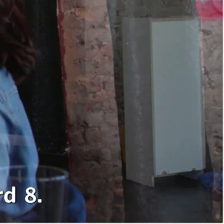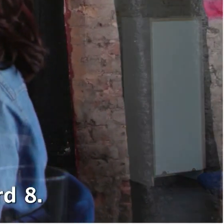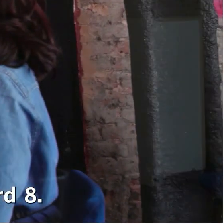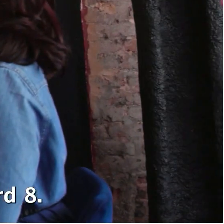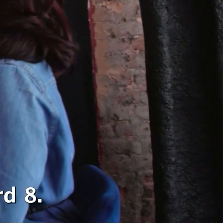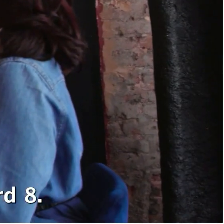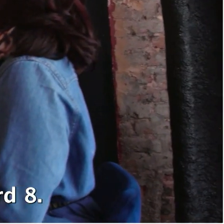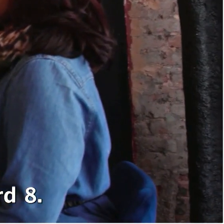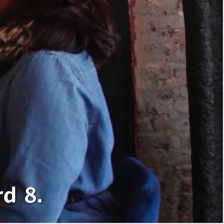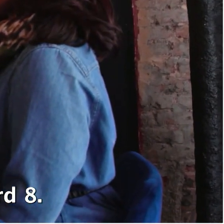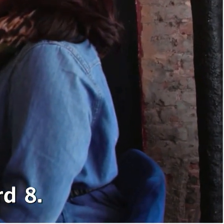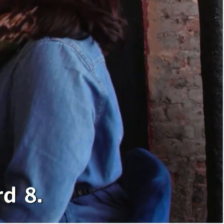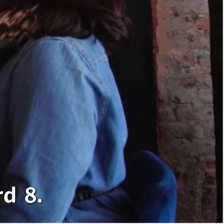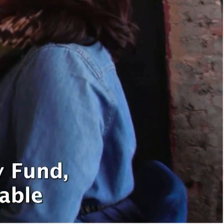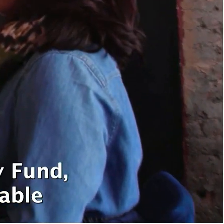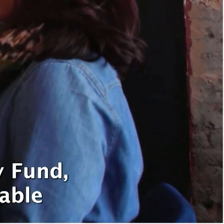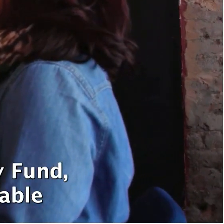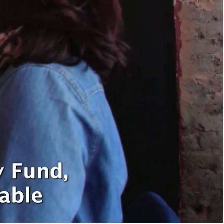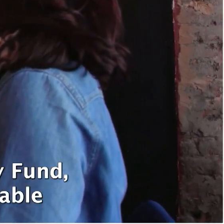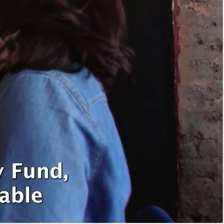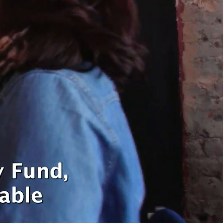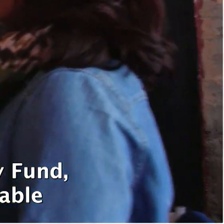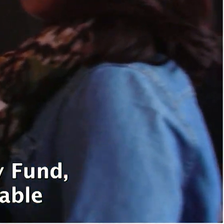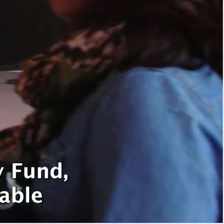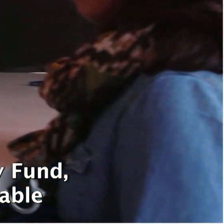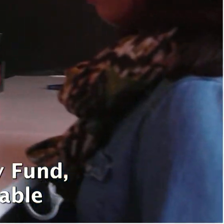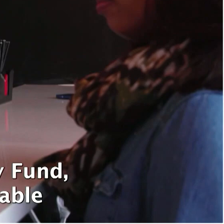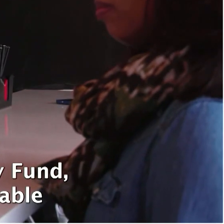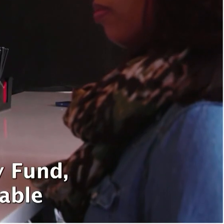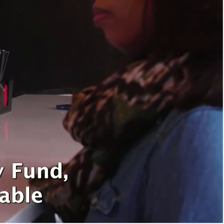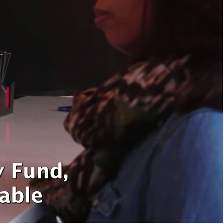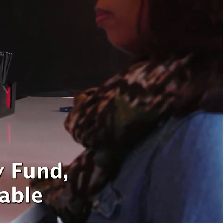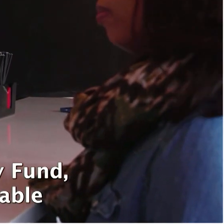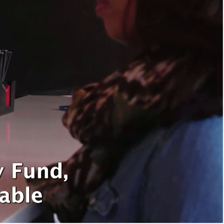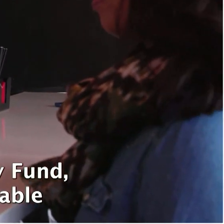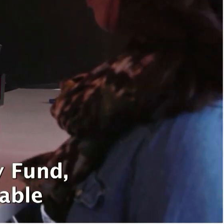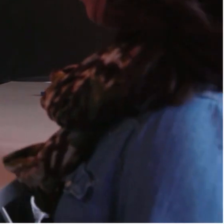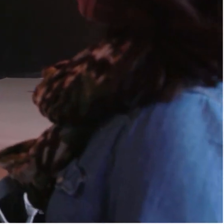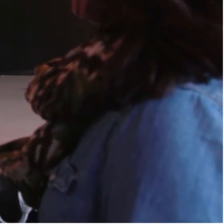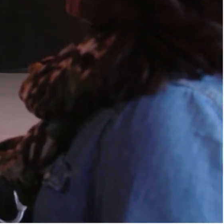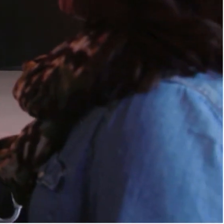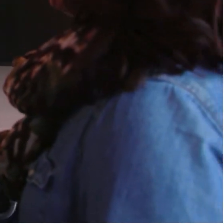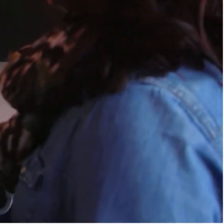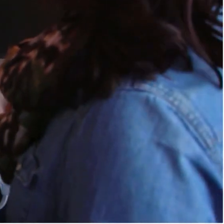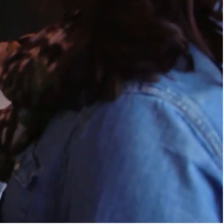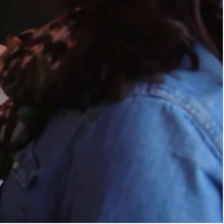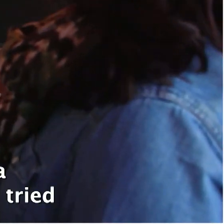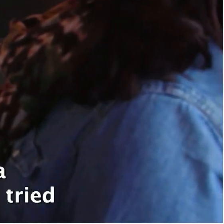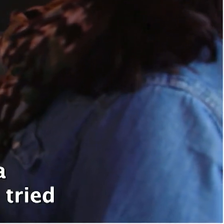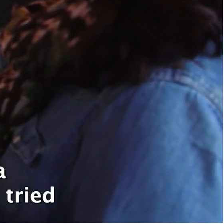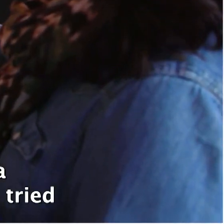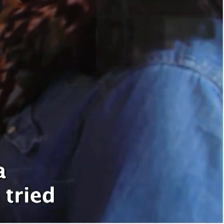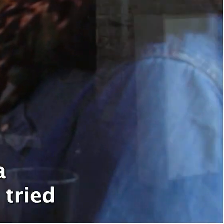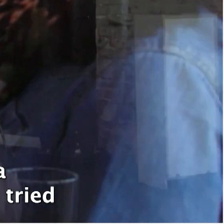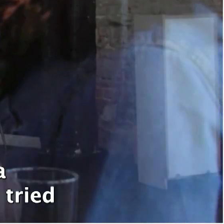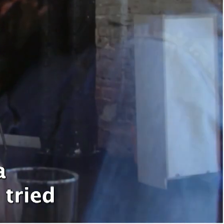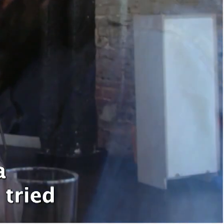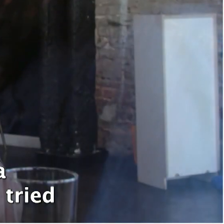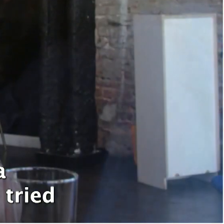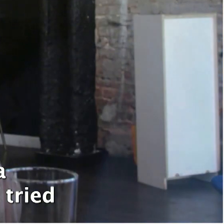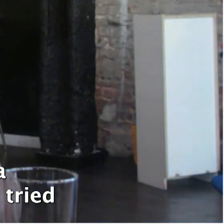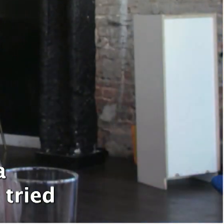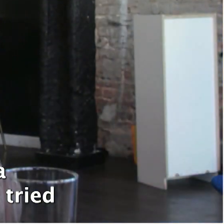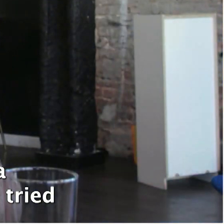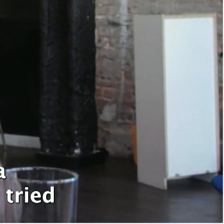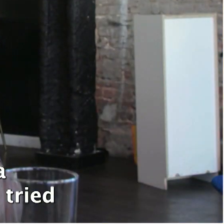23 employees live in Ward 8. Without the Neighborhood Prosperity Fund, we probably would not have been able to open. As a Black business owner,